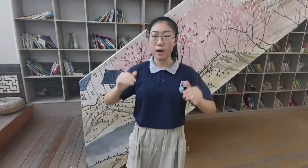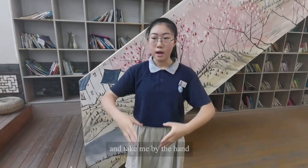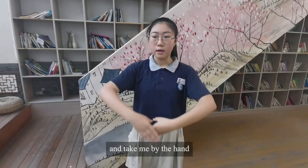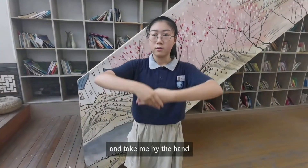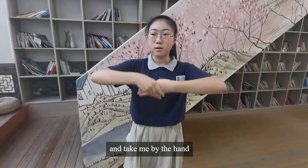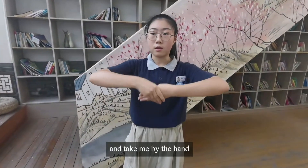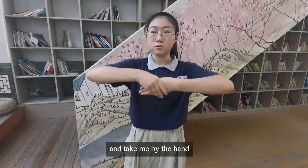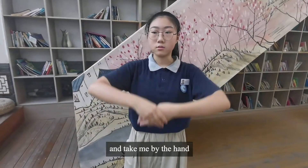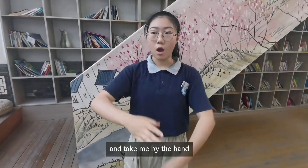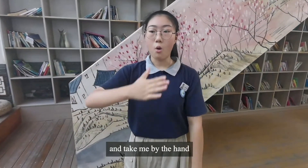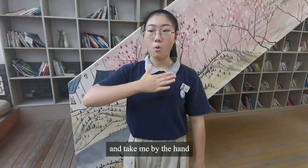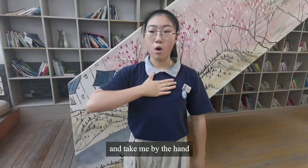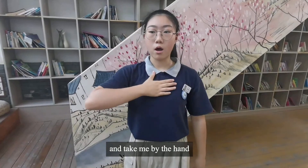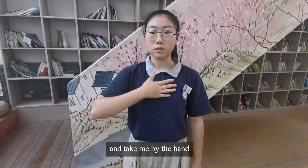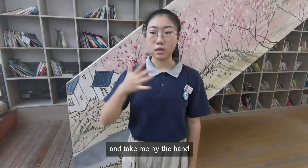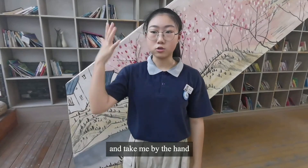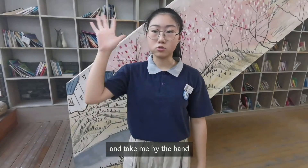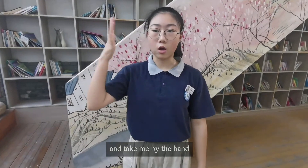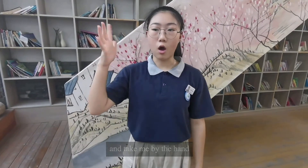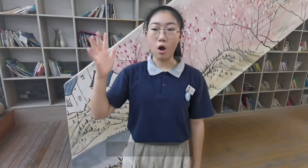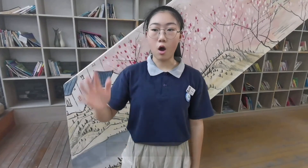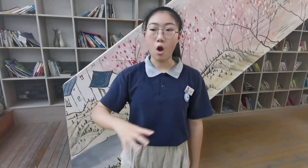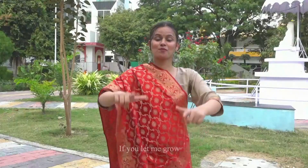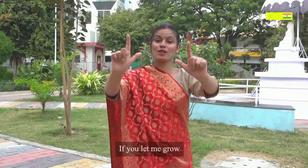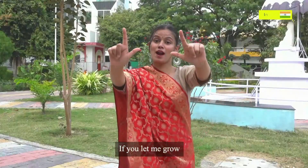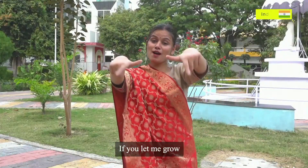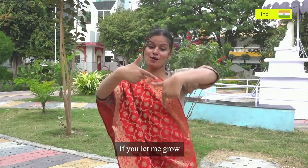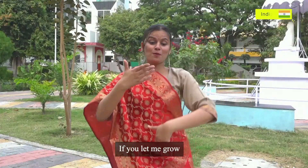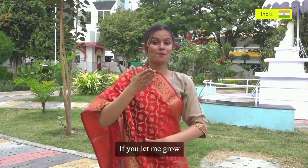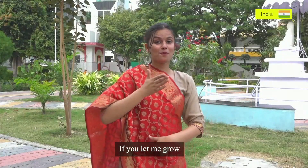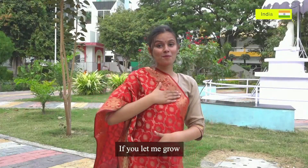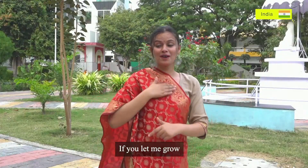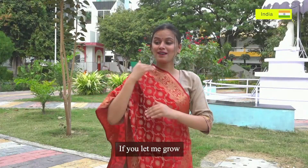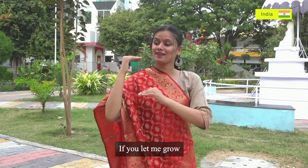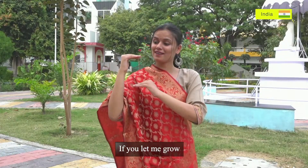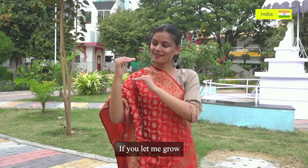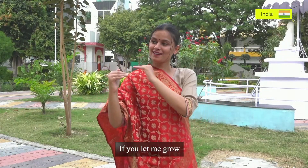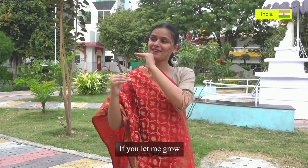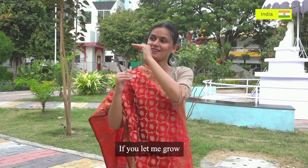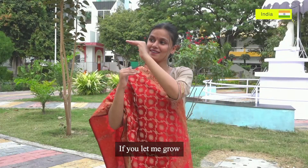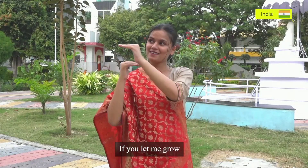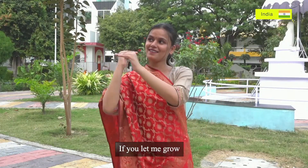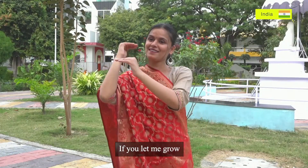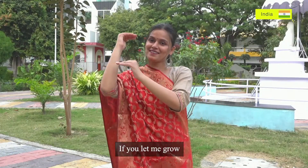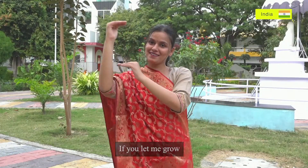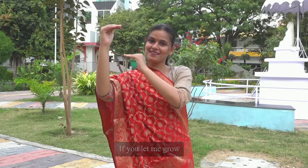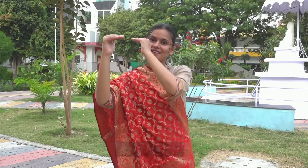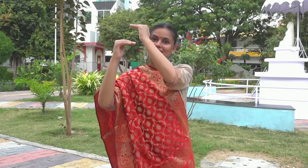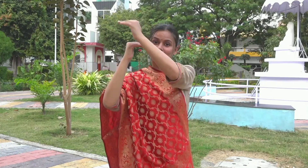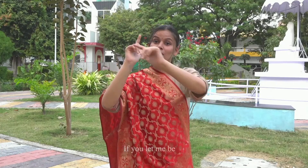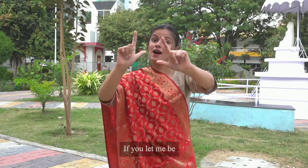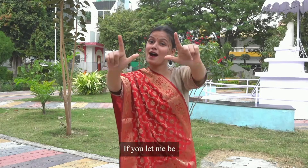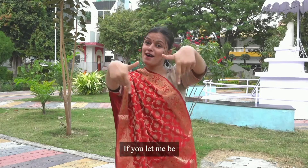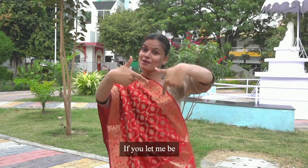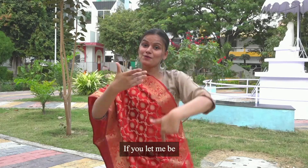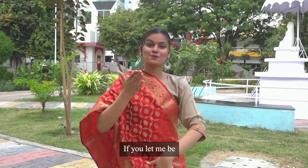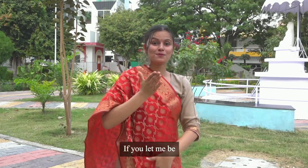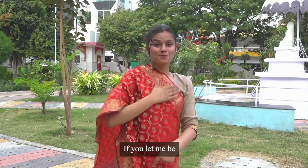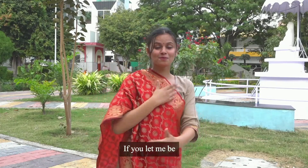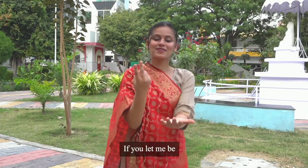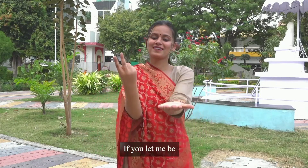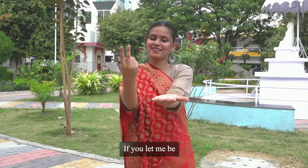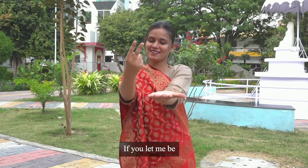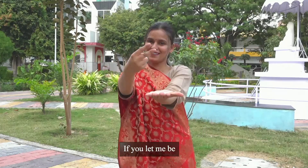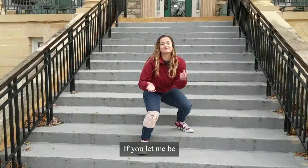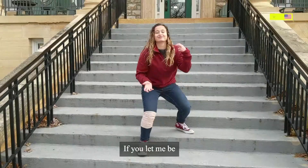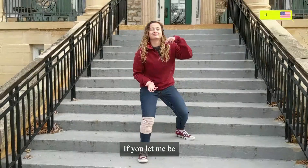chances and take me by the hand, if you let me grow and